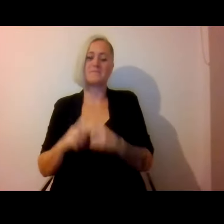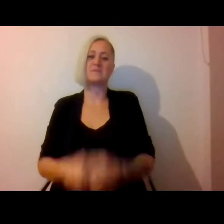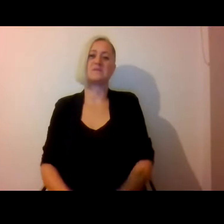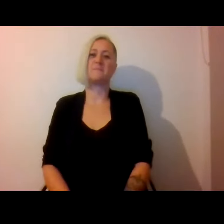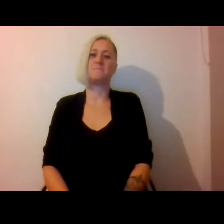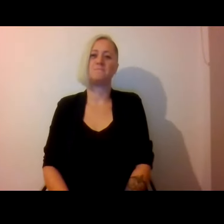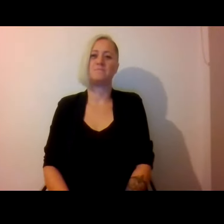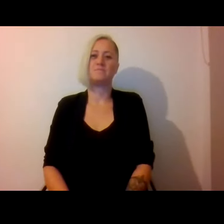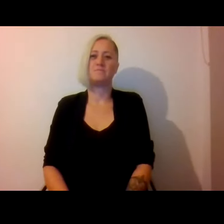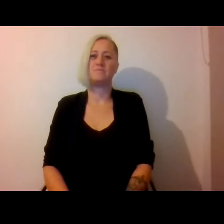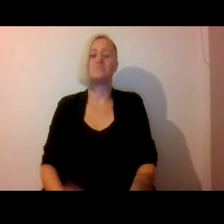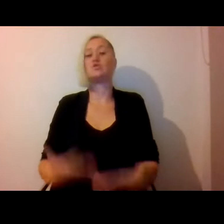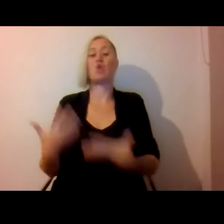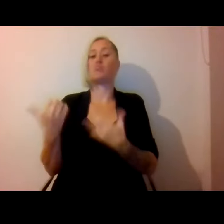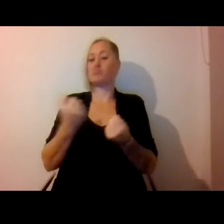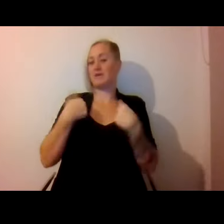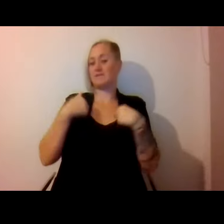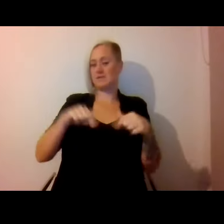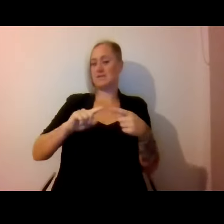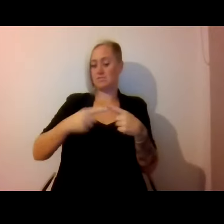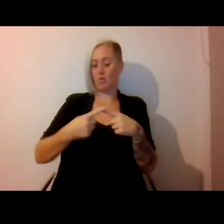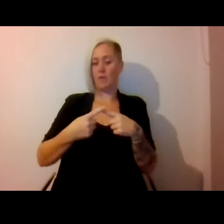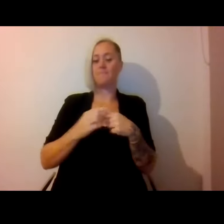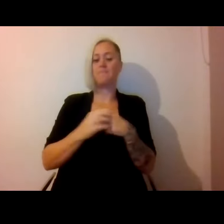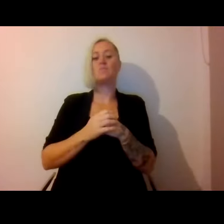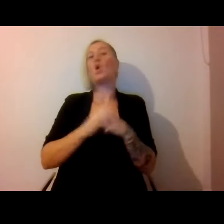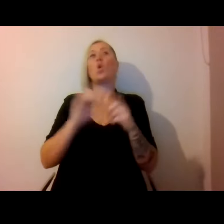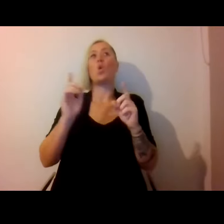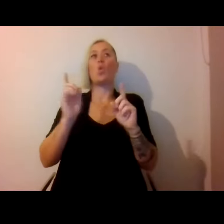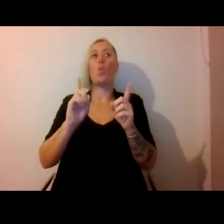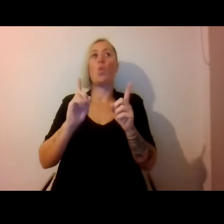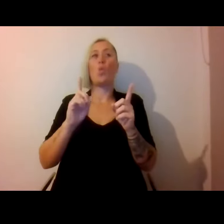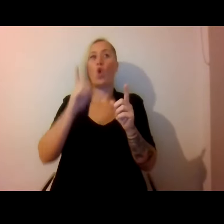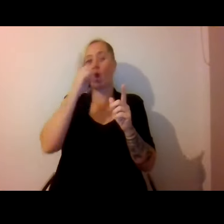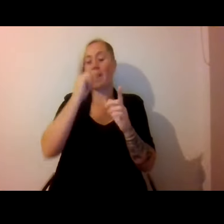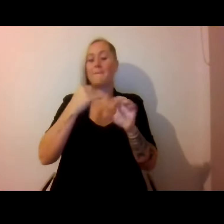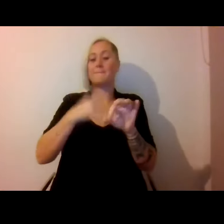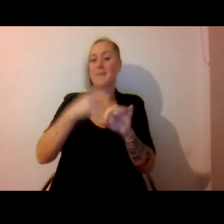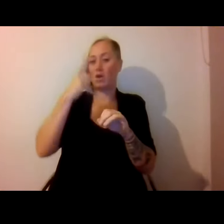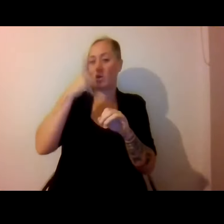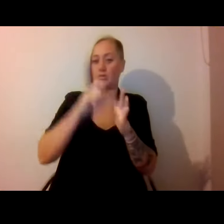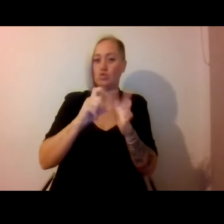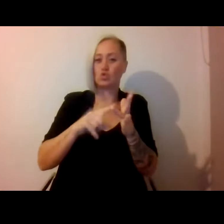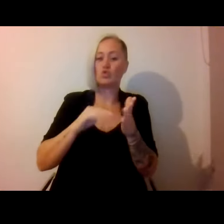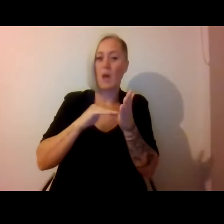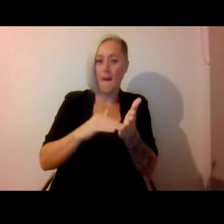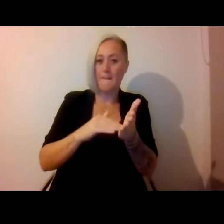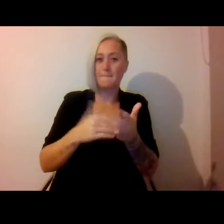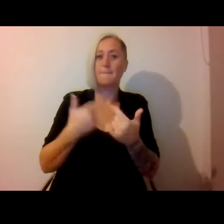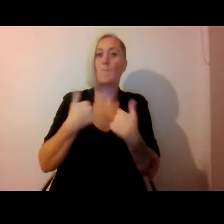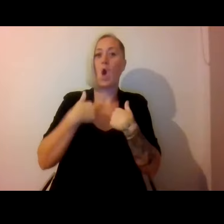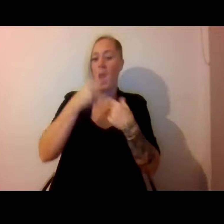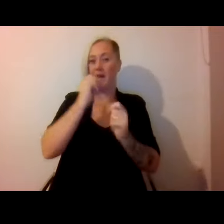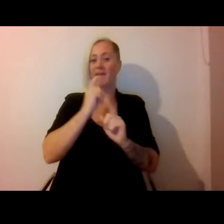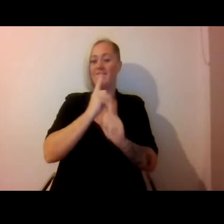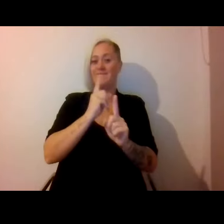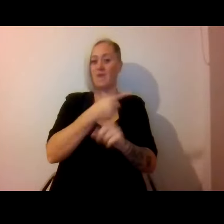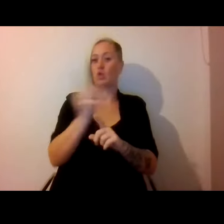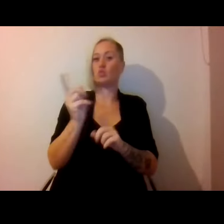which brings me to this point. What could medical people do to help? Well, I can advise you 2